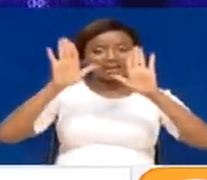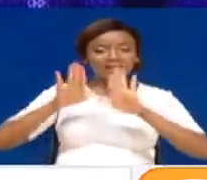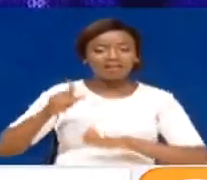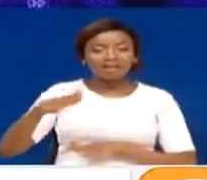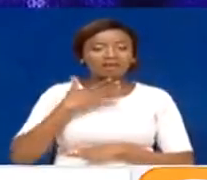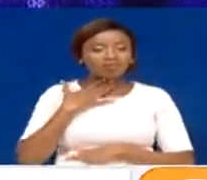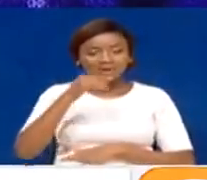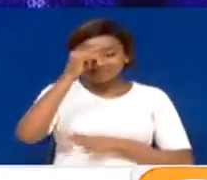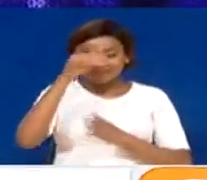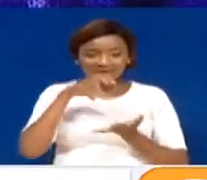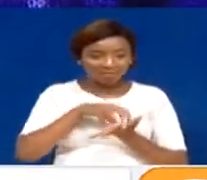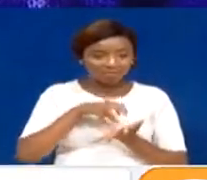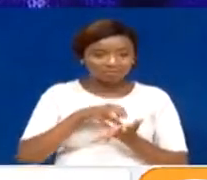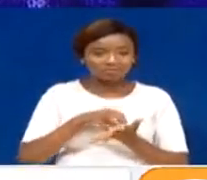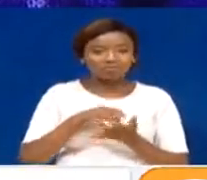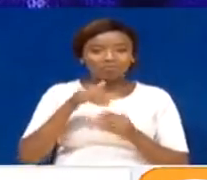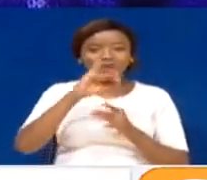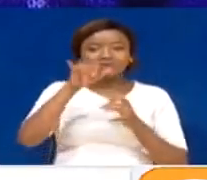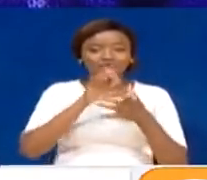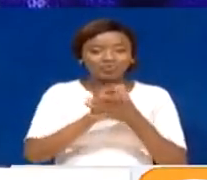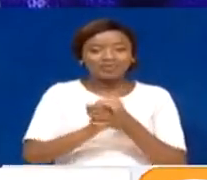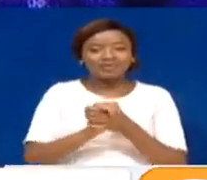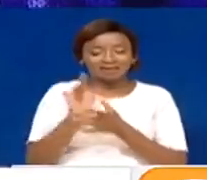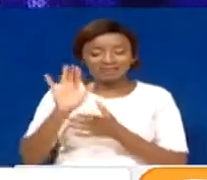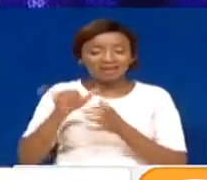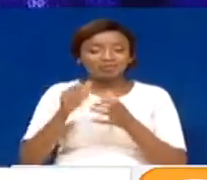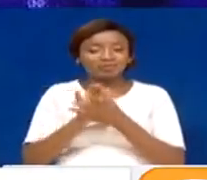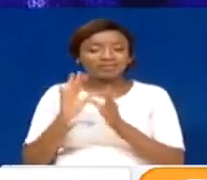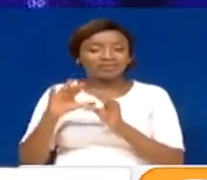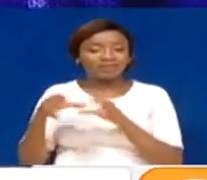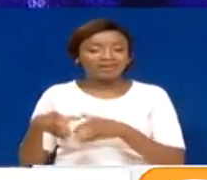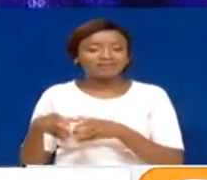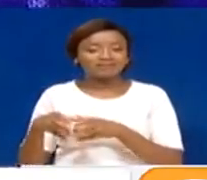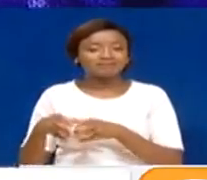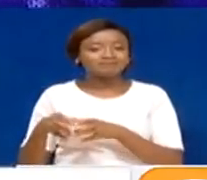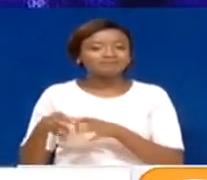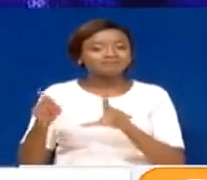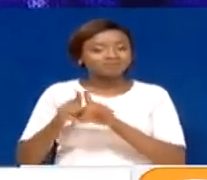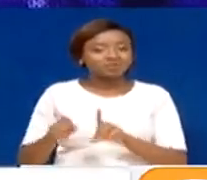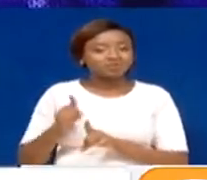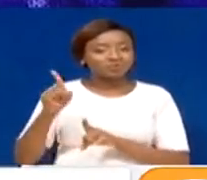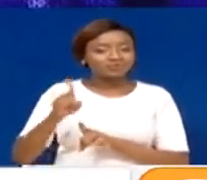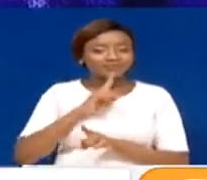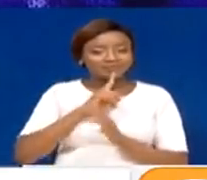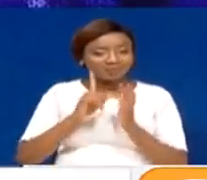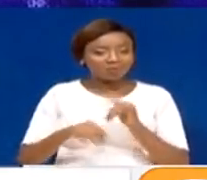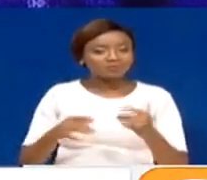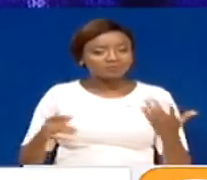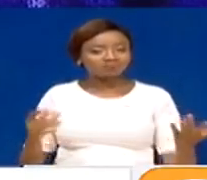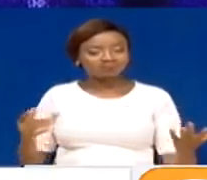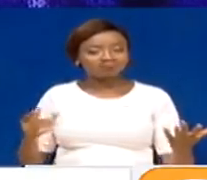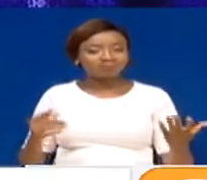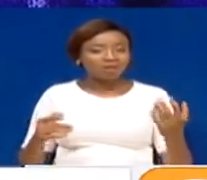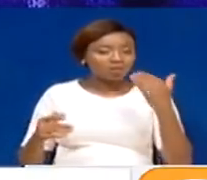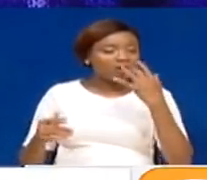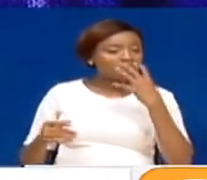the Nairobi seat on a Jubilee party ticket. His bid throws the Azimio La Umoja One Kenya party to the drawing board, as